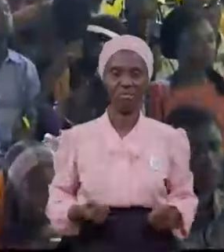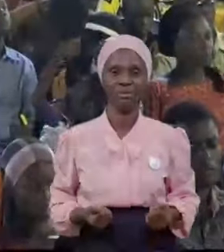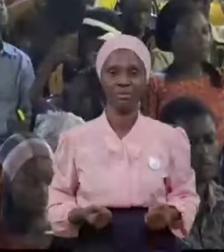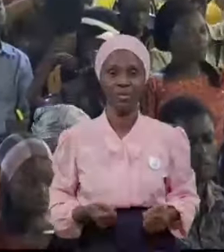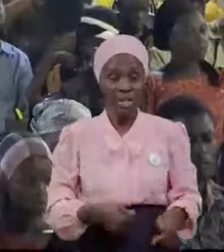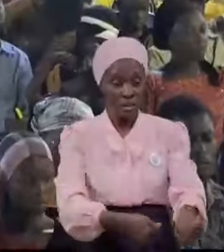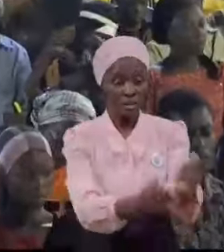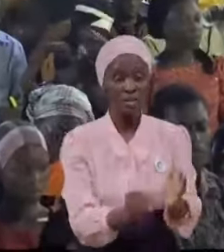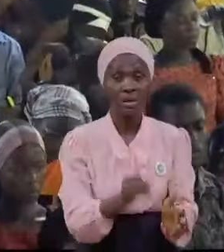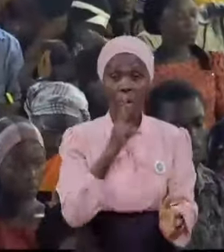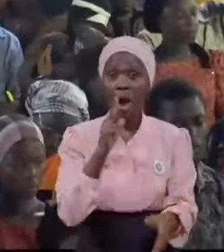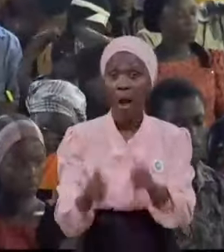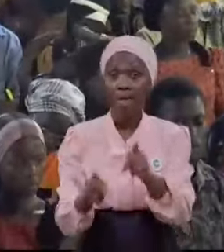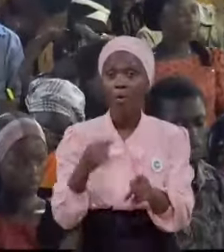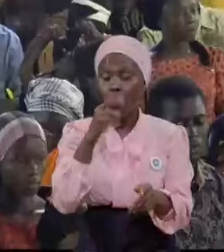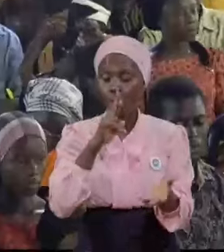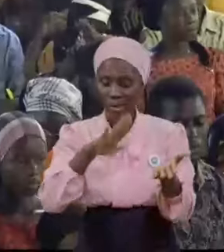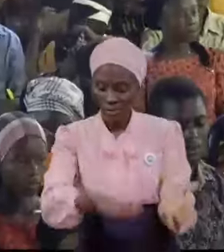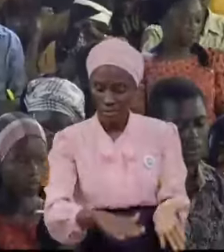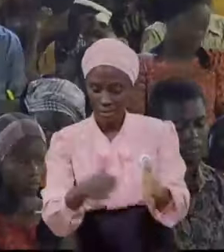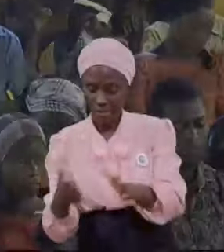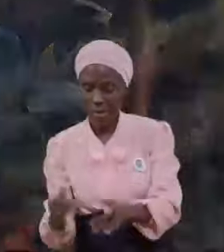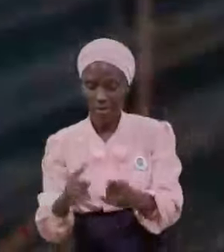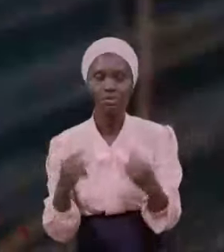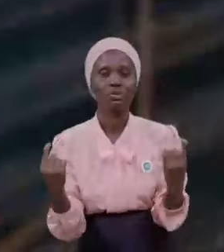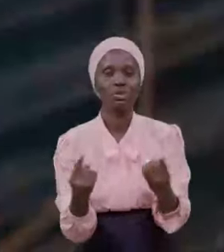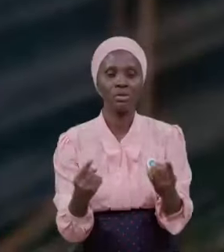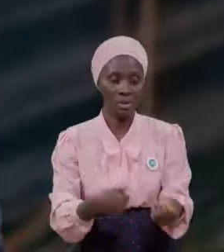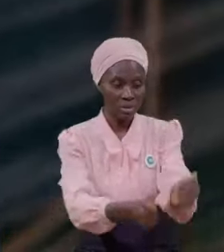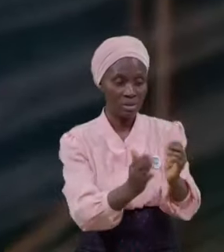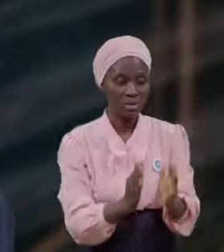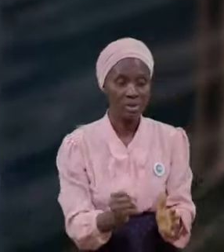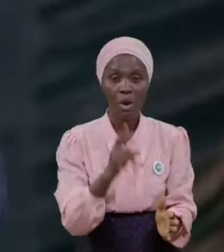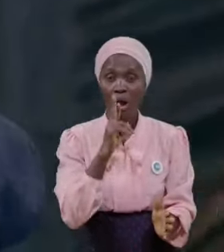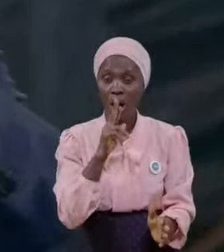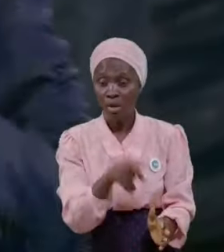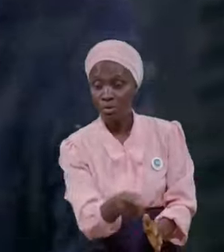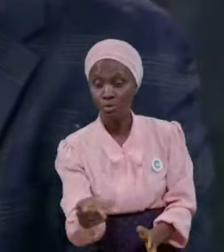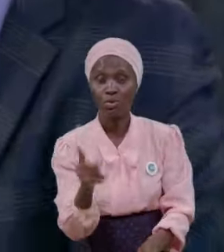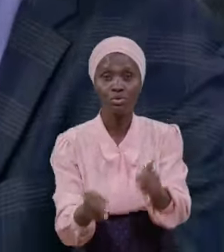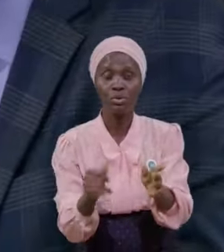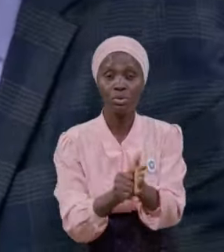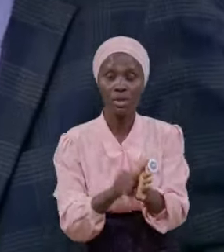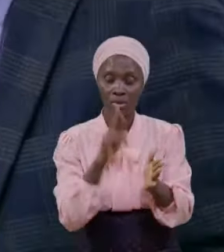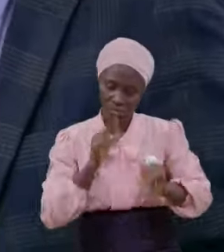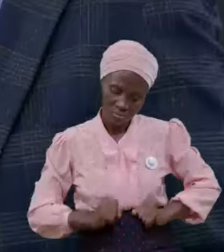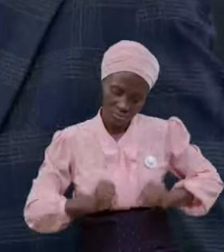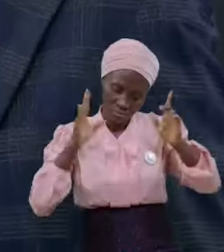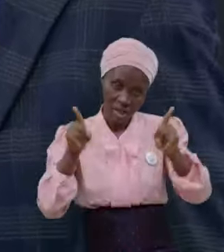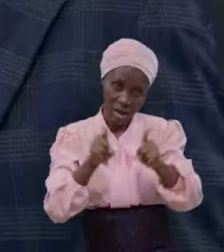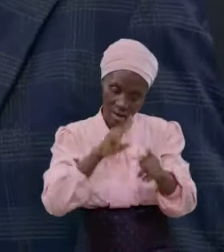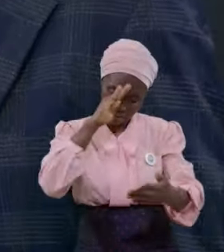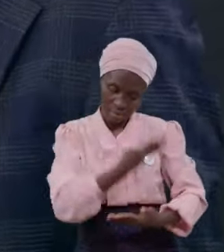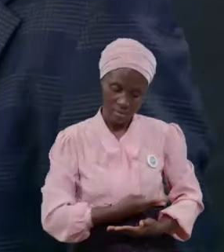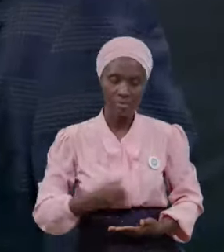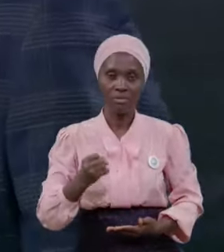sin. Disciples are those who are devoted as sons. Disciples are those who are directed